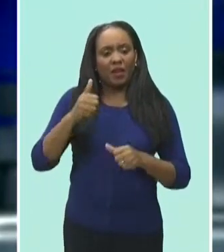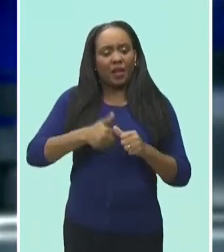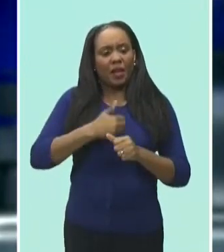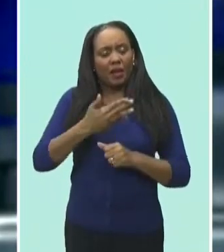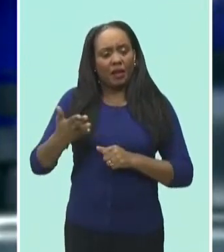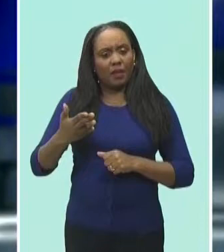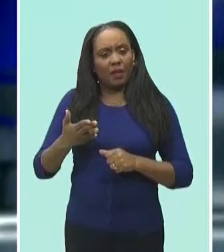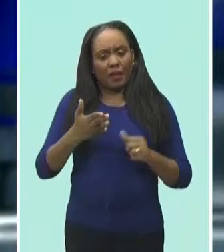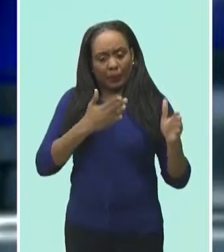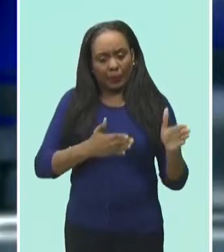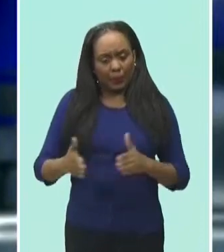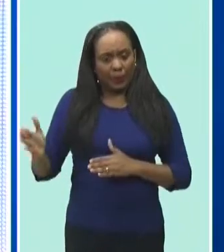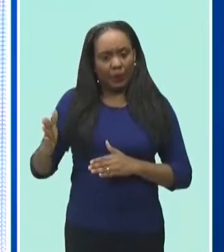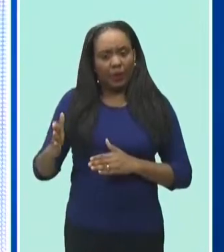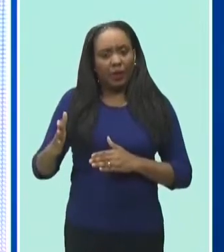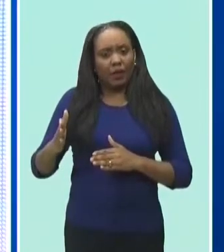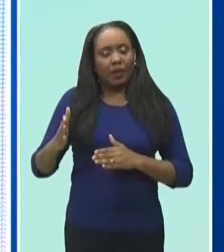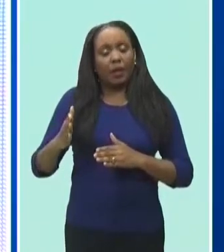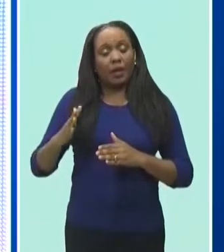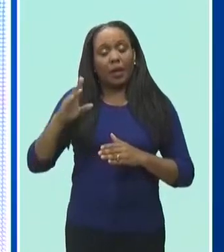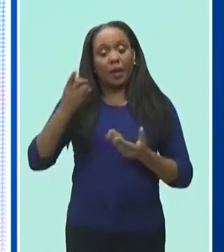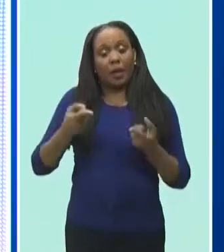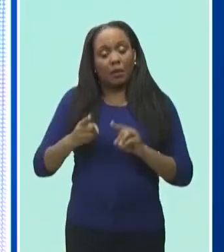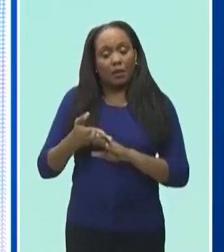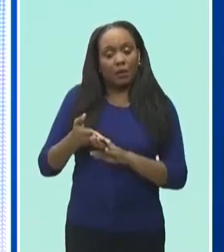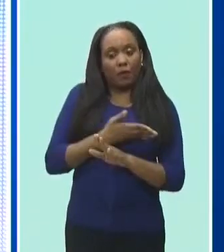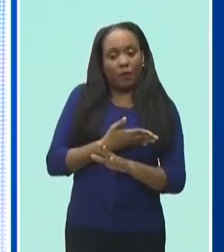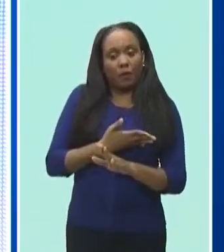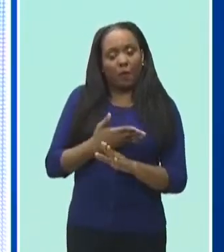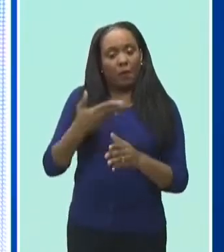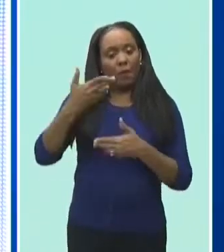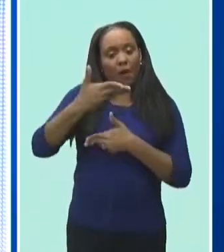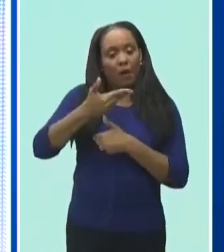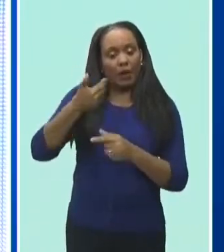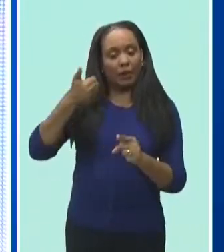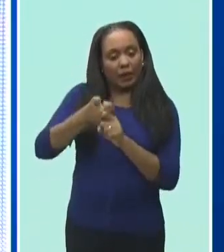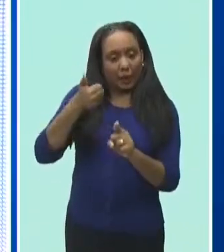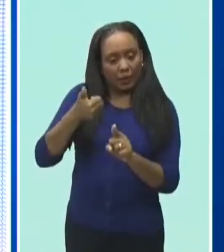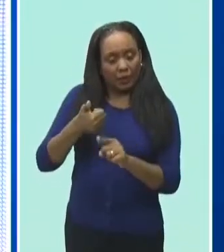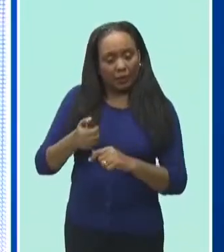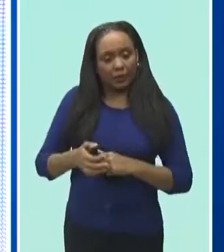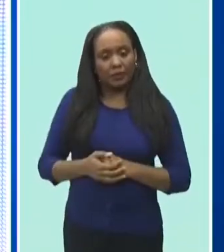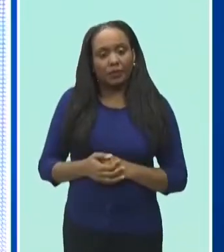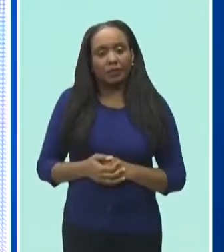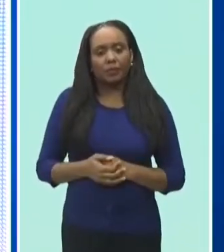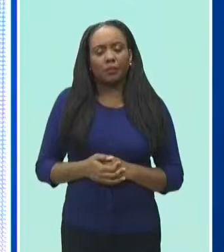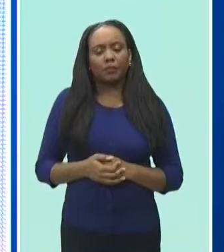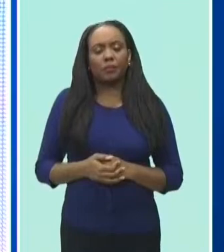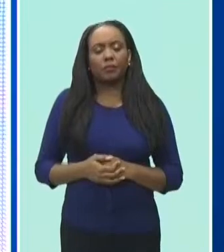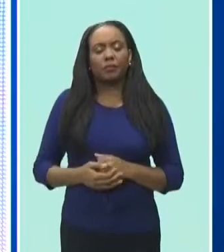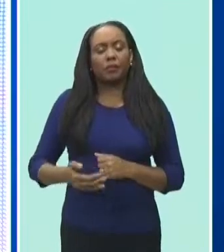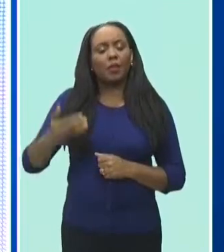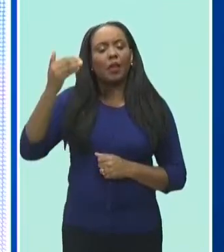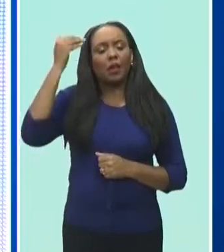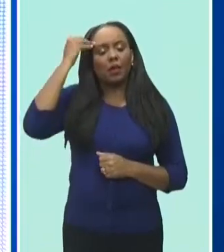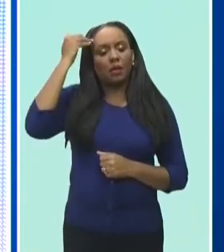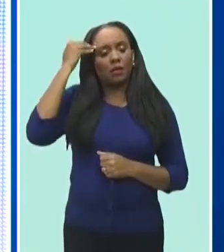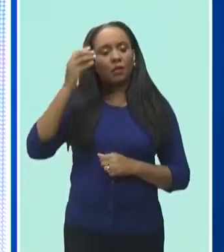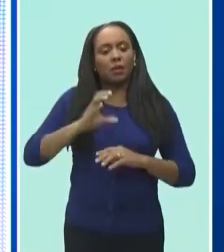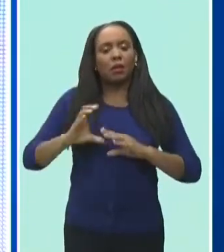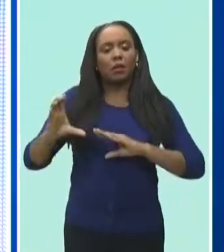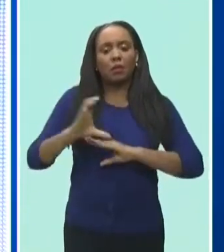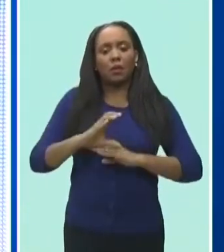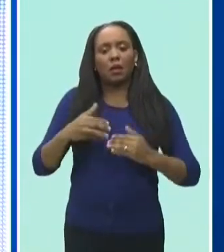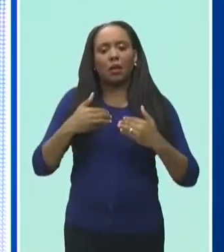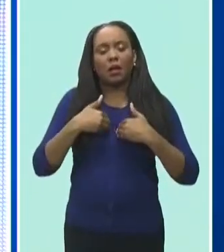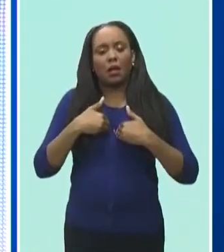hurricane hits. Resilience in the context of the immense natural resource that this region possesses,